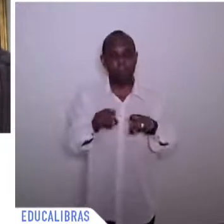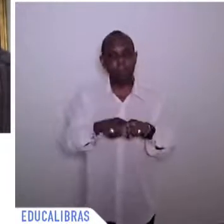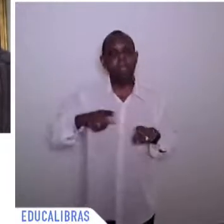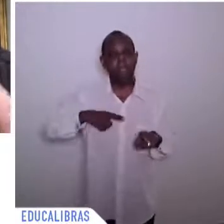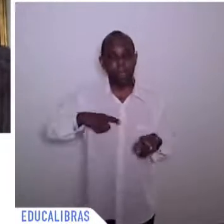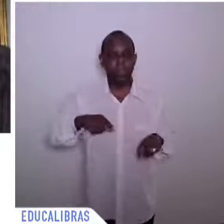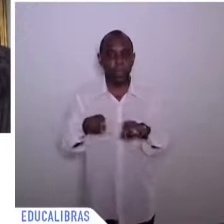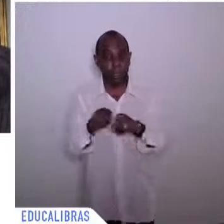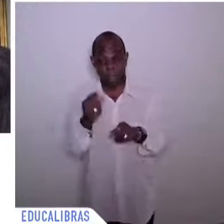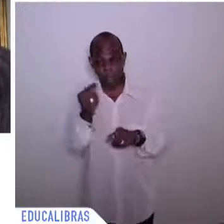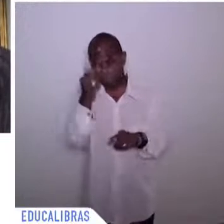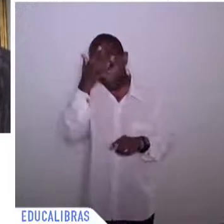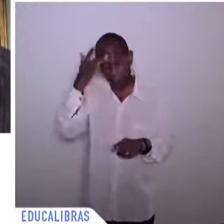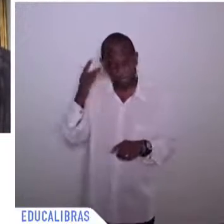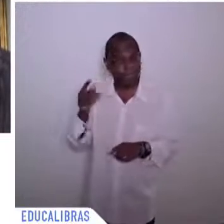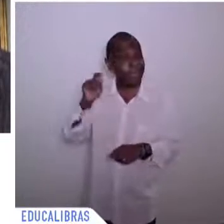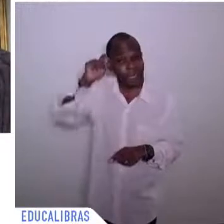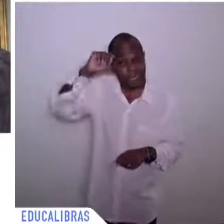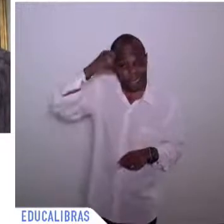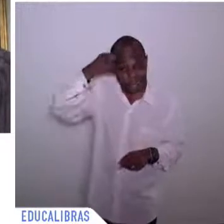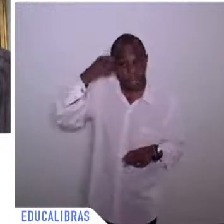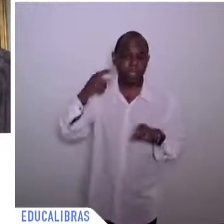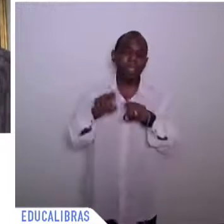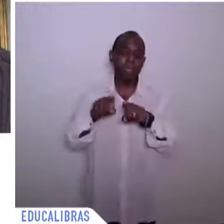This is Claudio.